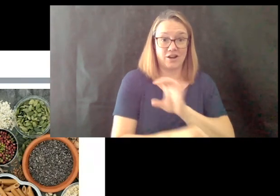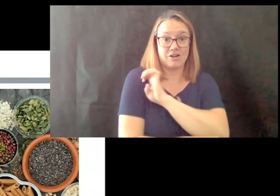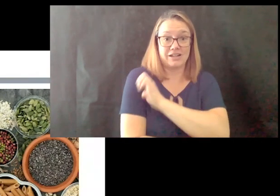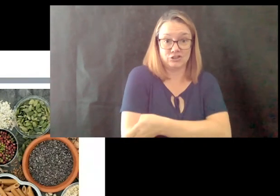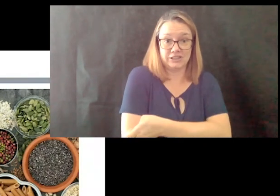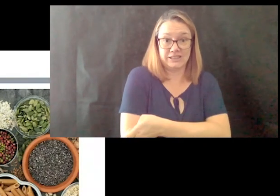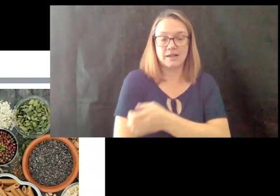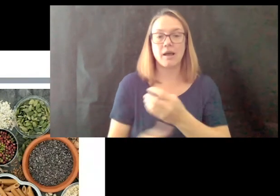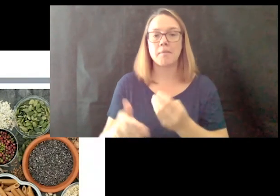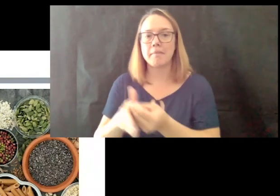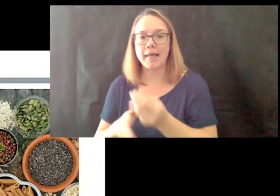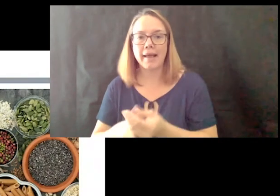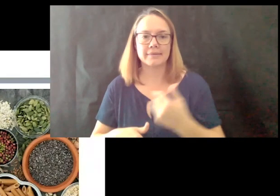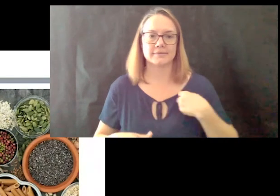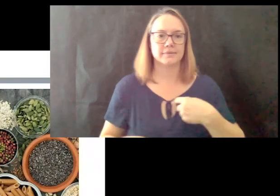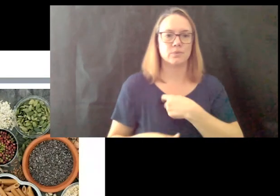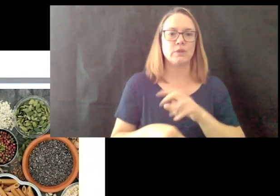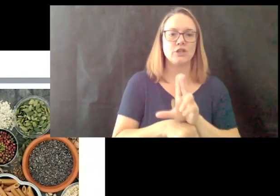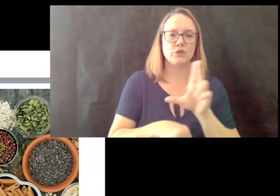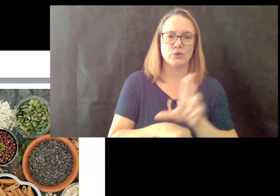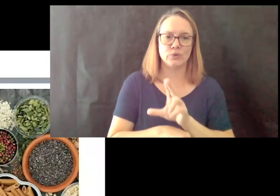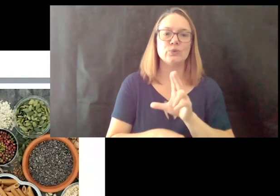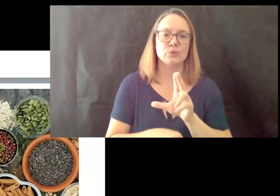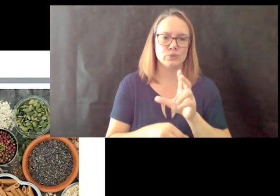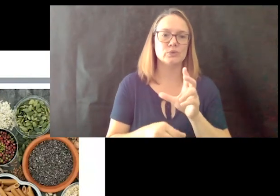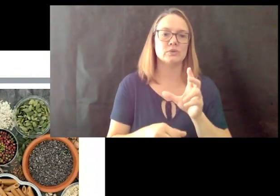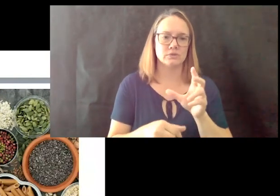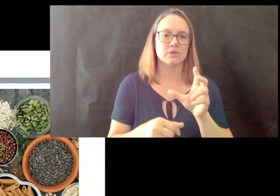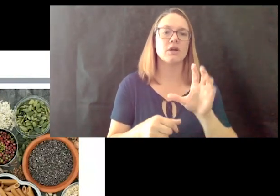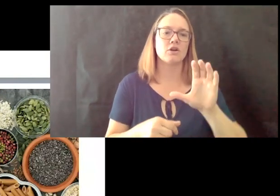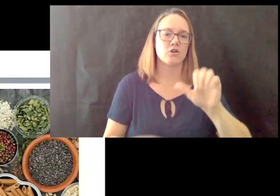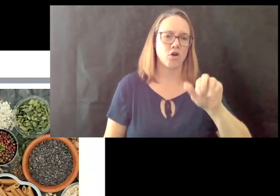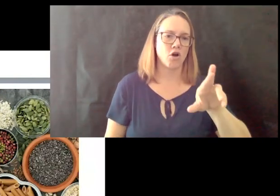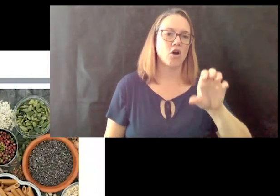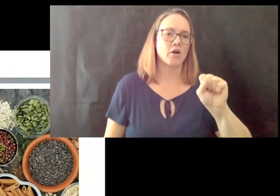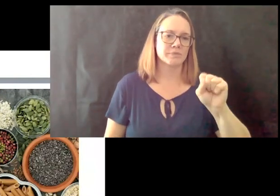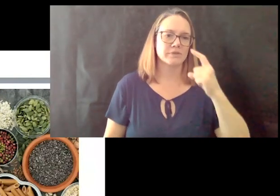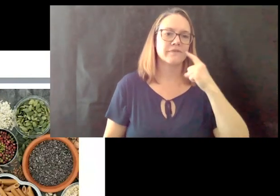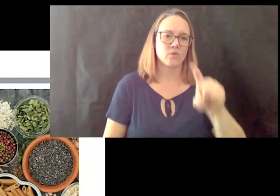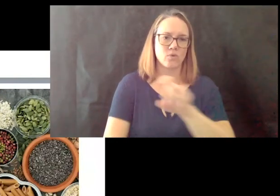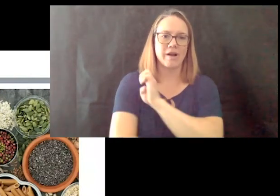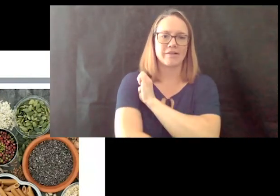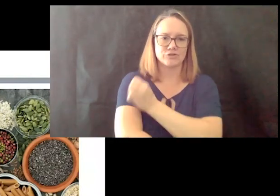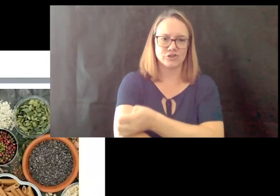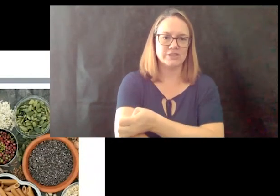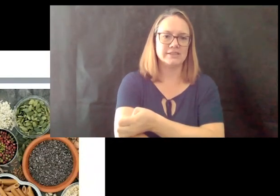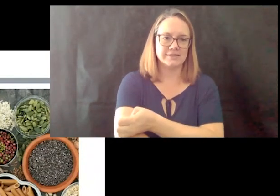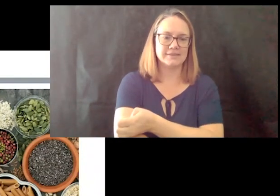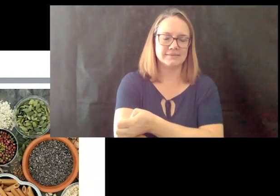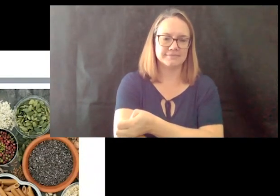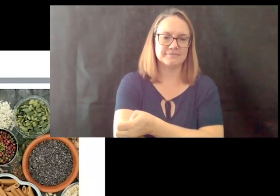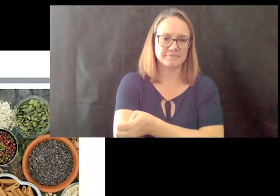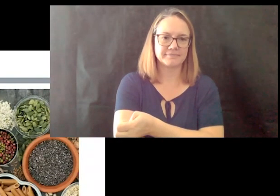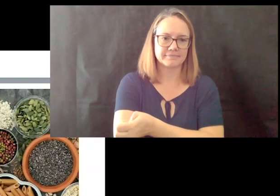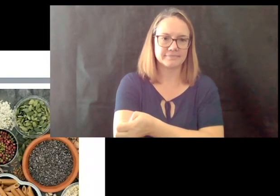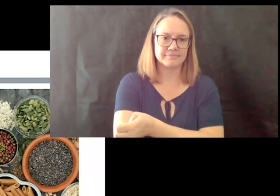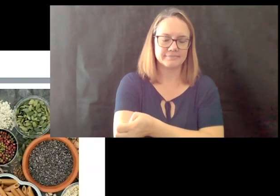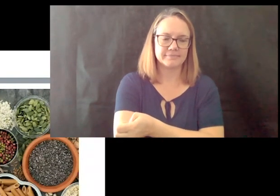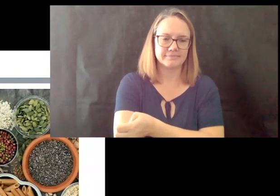use carbohydrates much in the same way that we do. We use it for storing energy and burning for fuel.